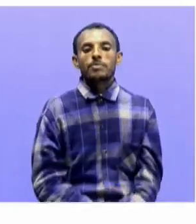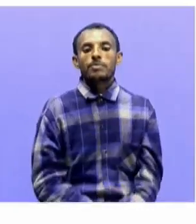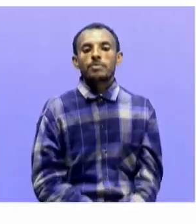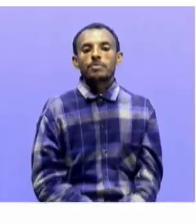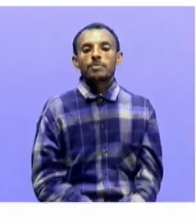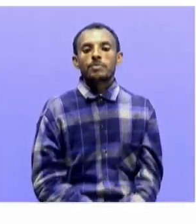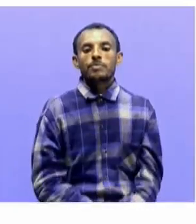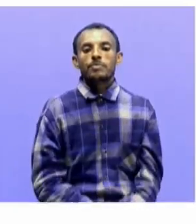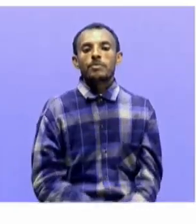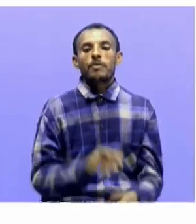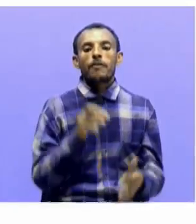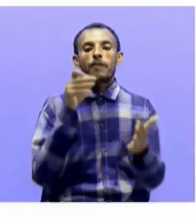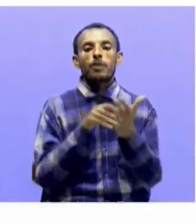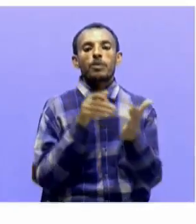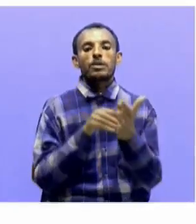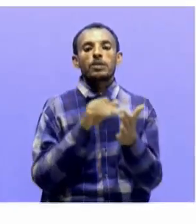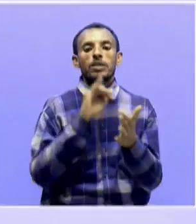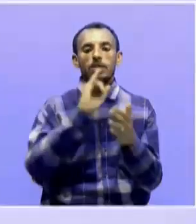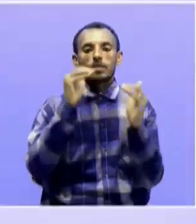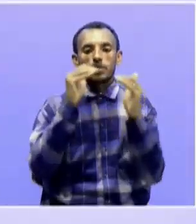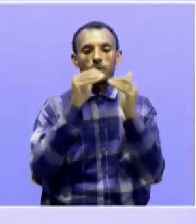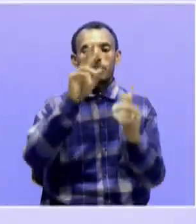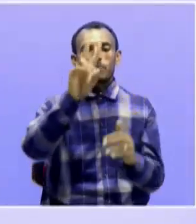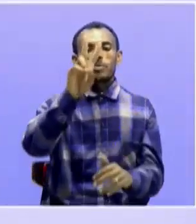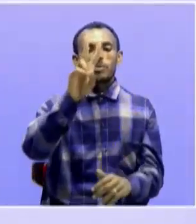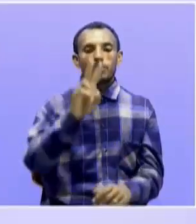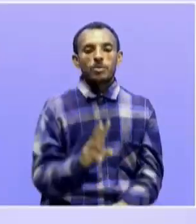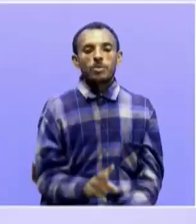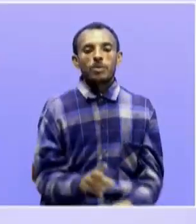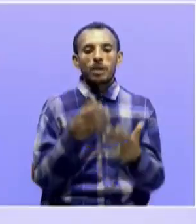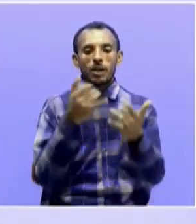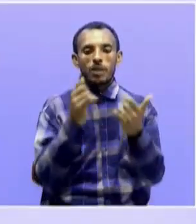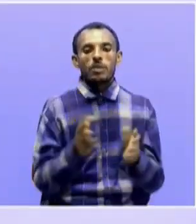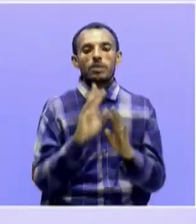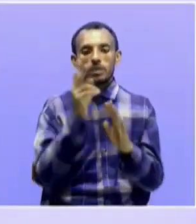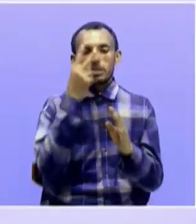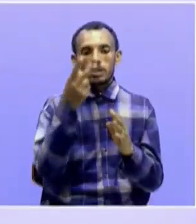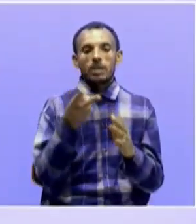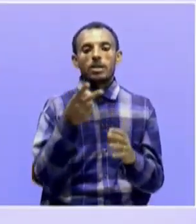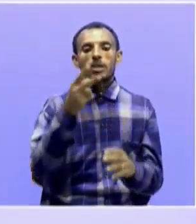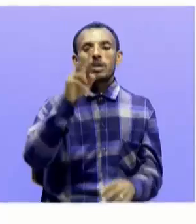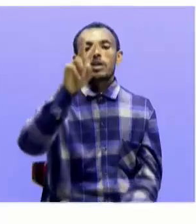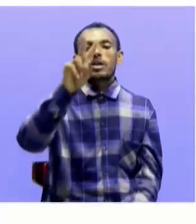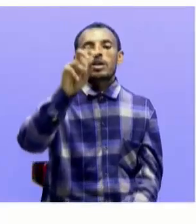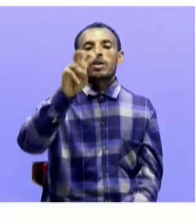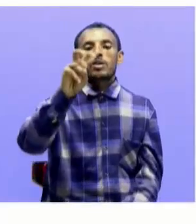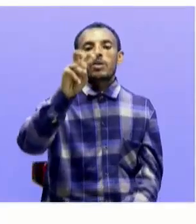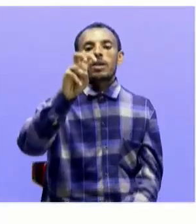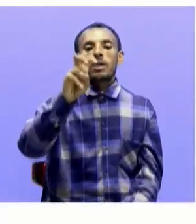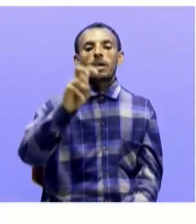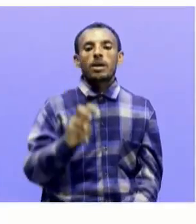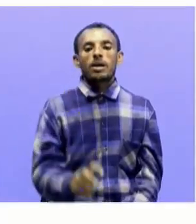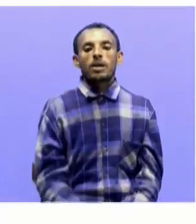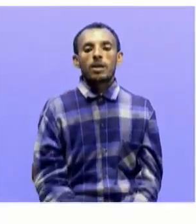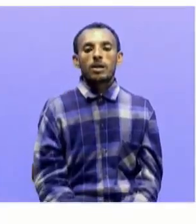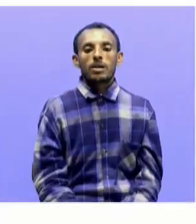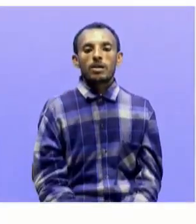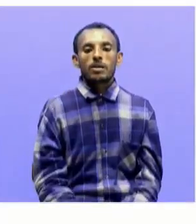Its frequency is this 2. Okay, now let's see 20. 20